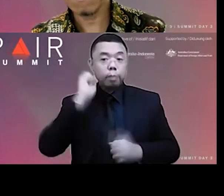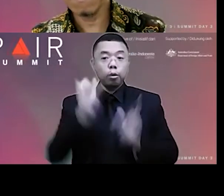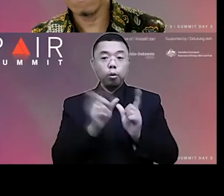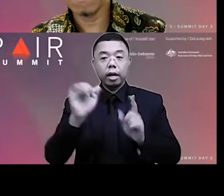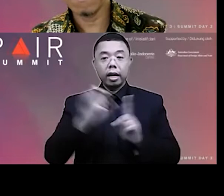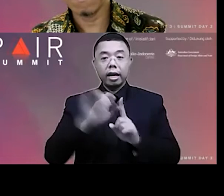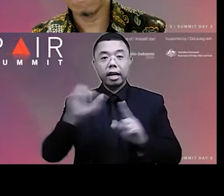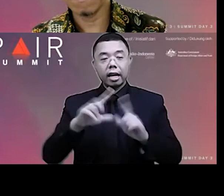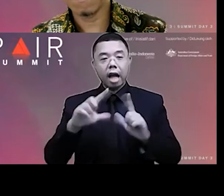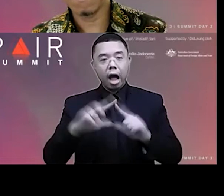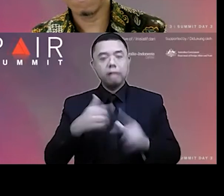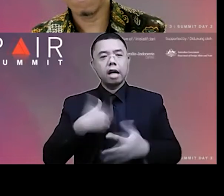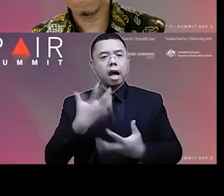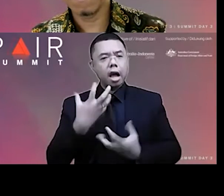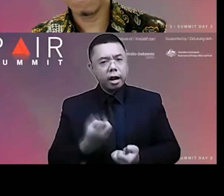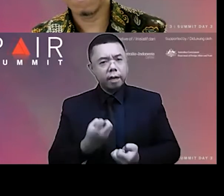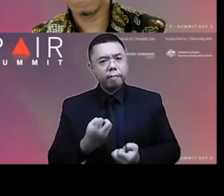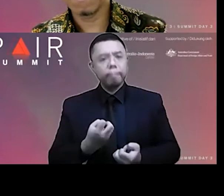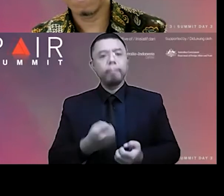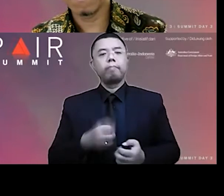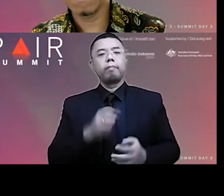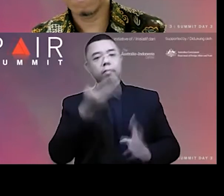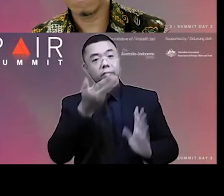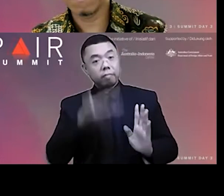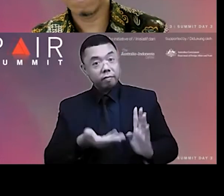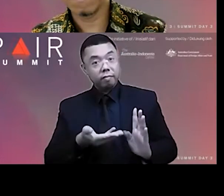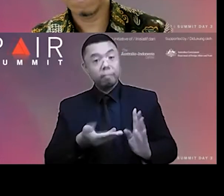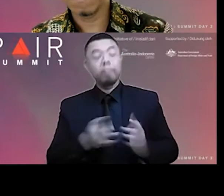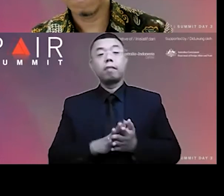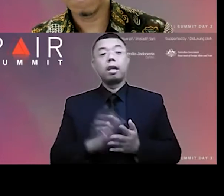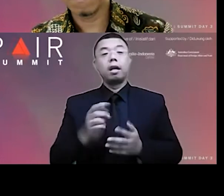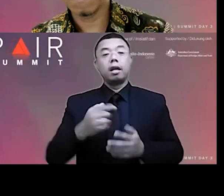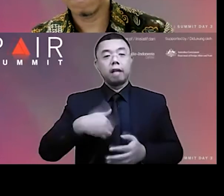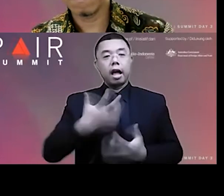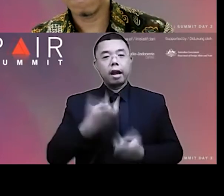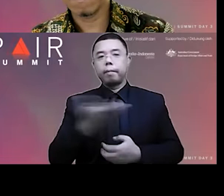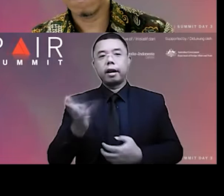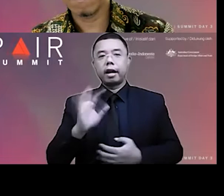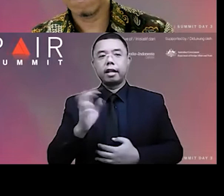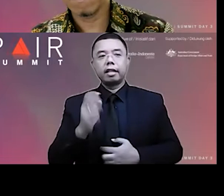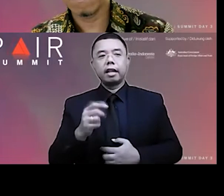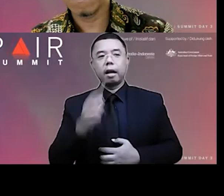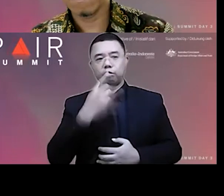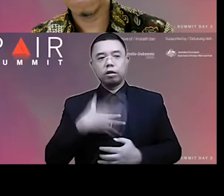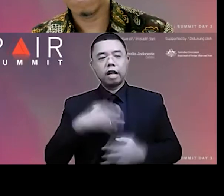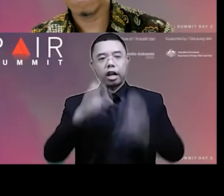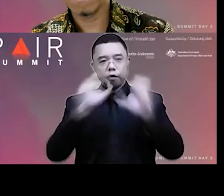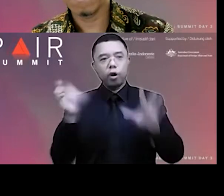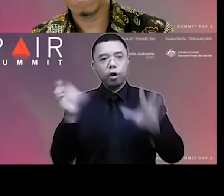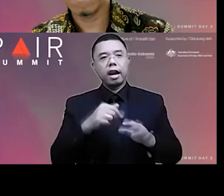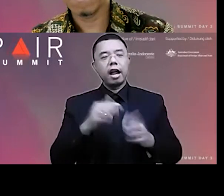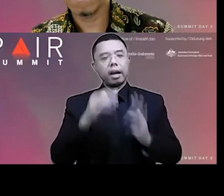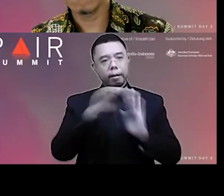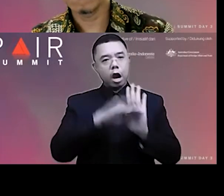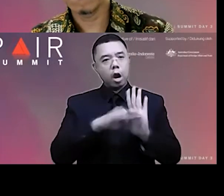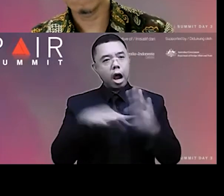because sometimes people don't have the exact information in terms of what kind of policy has been implemented at your